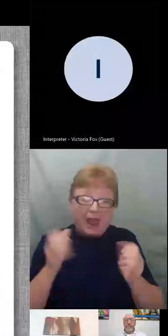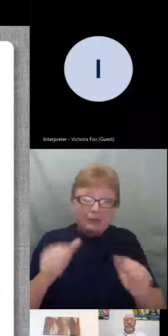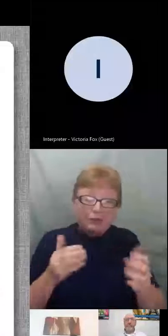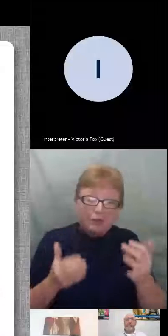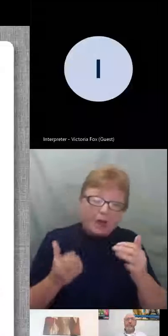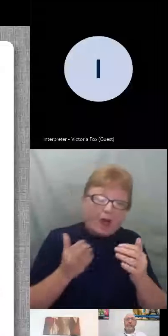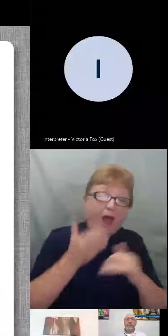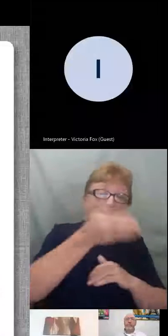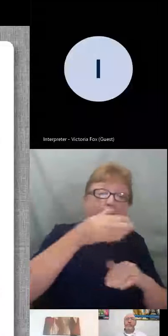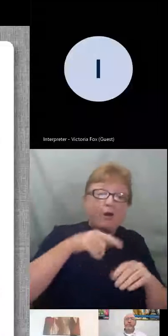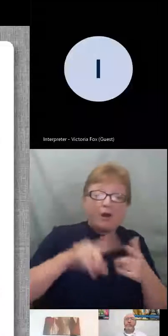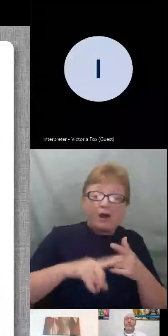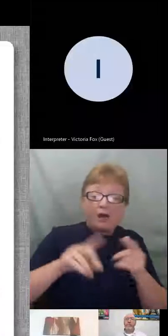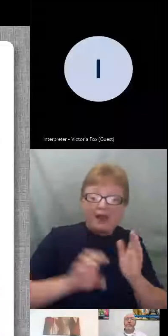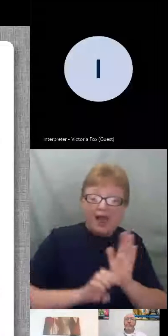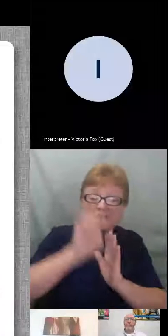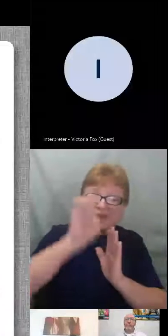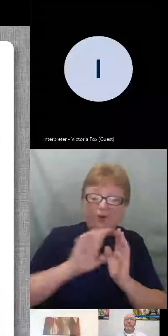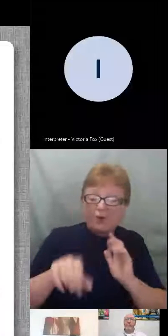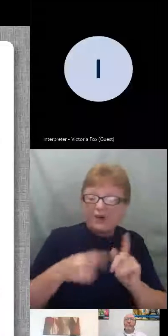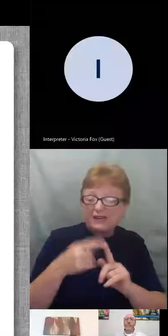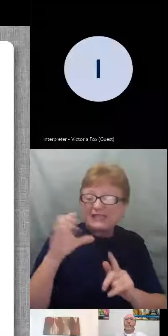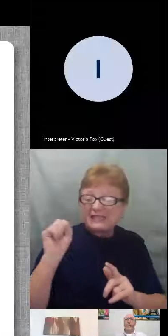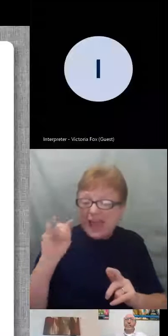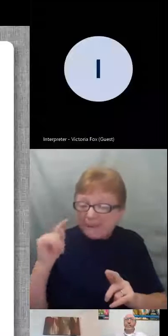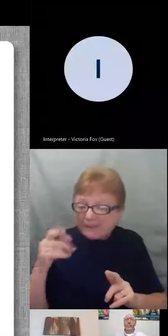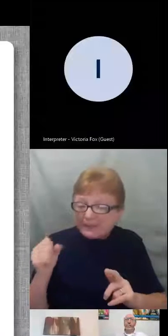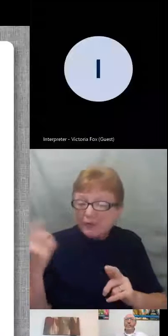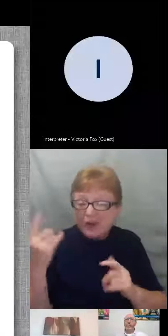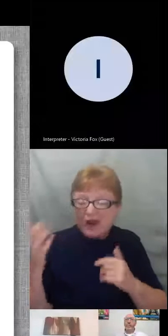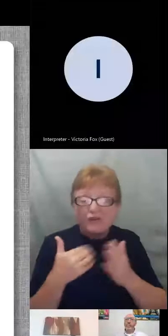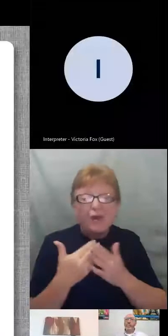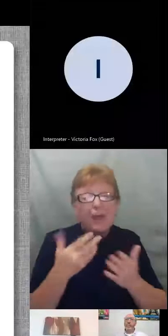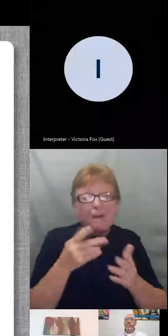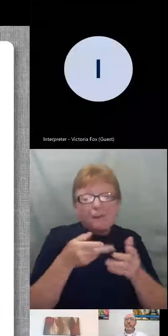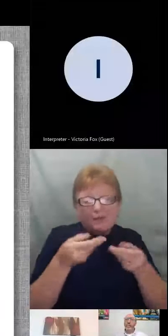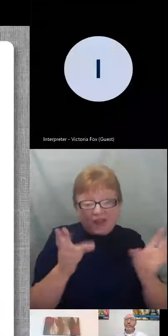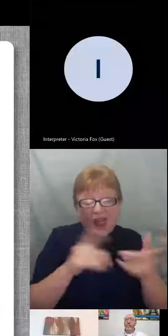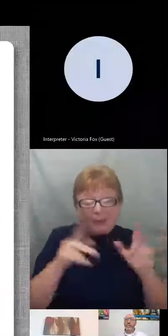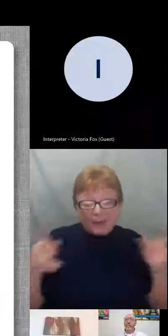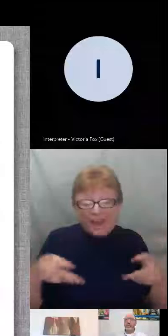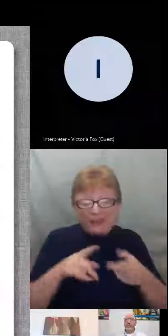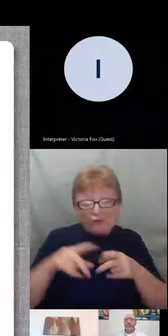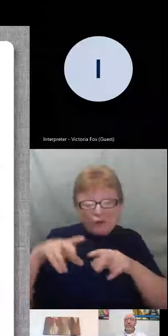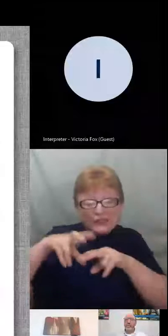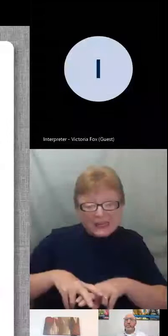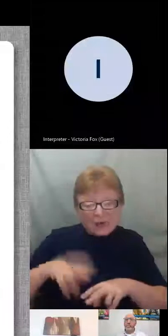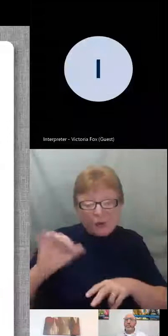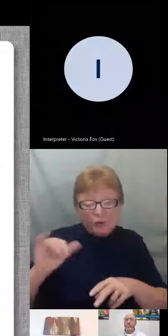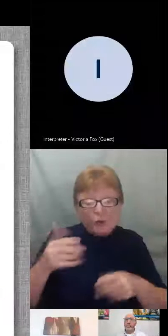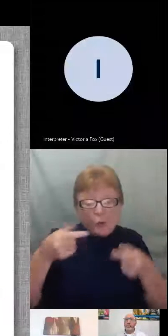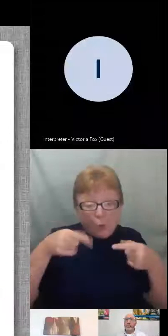expandable or provide a place for people to sit down while voting.